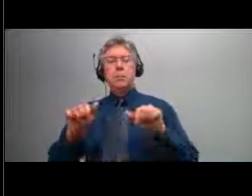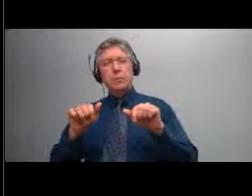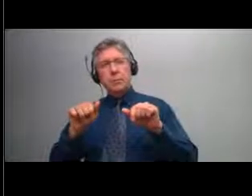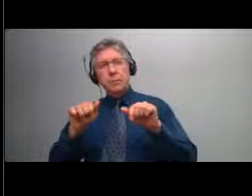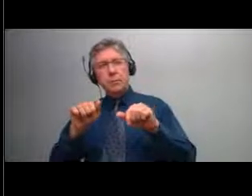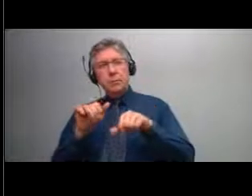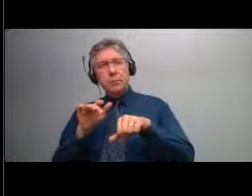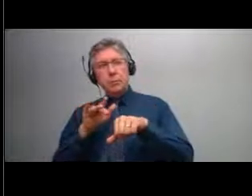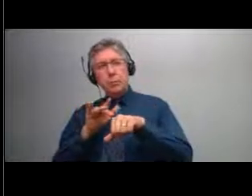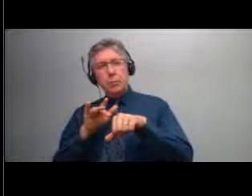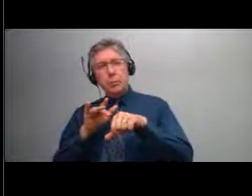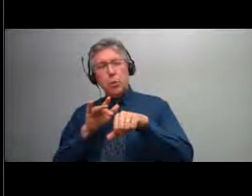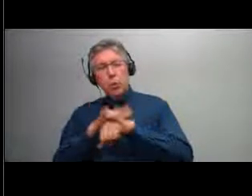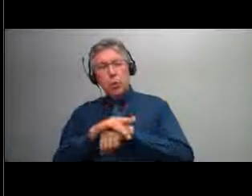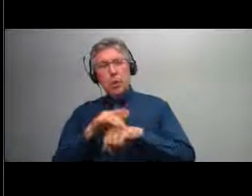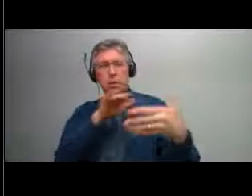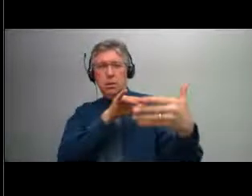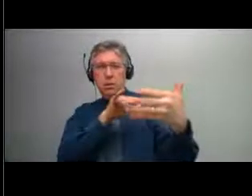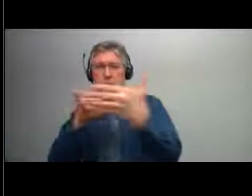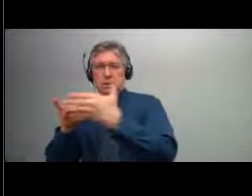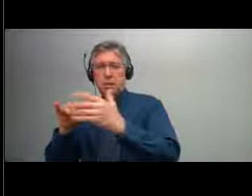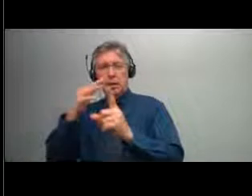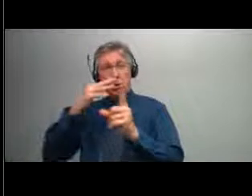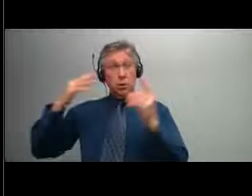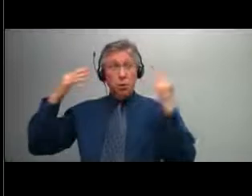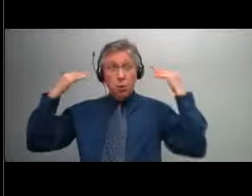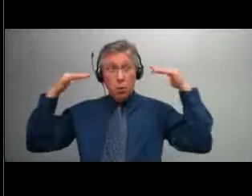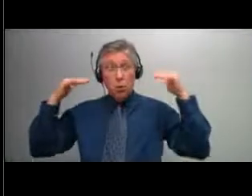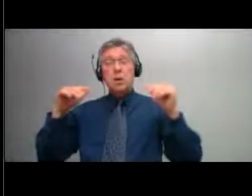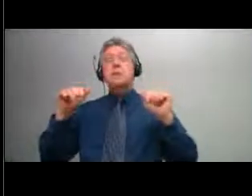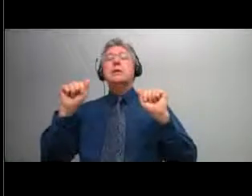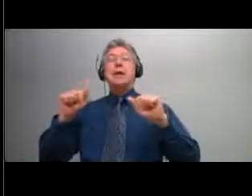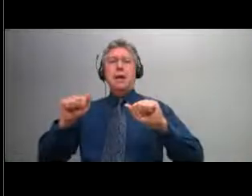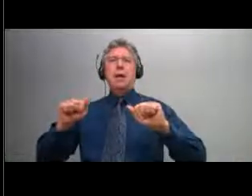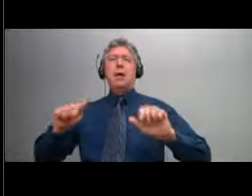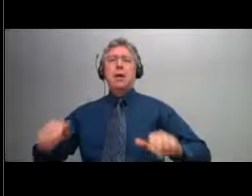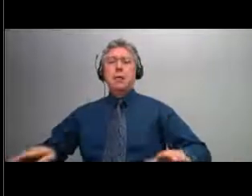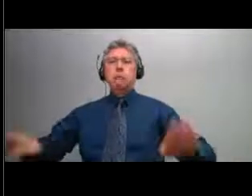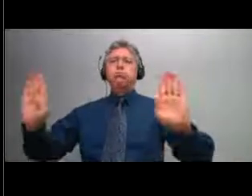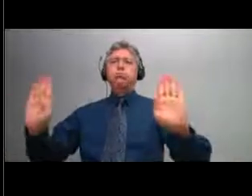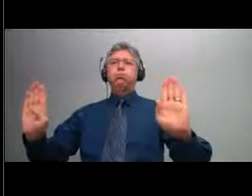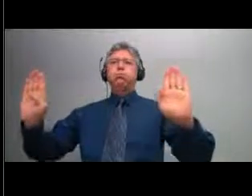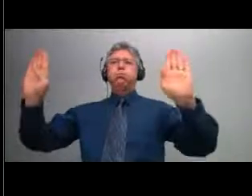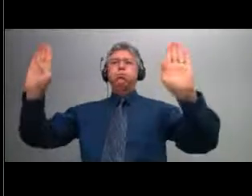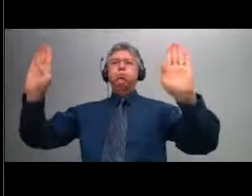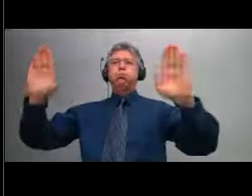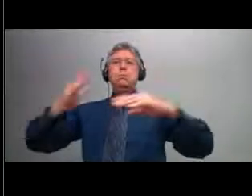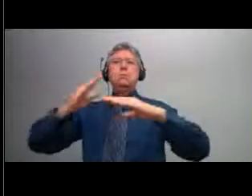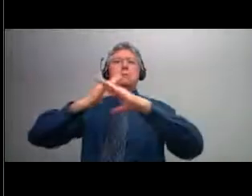analysis established that it does qualify for a sound wall at that location.